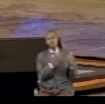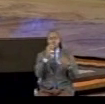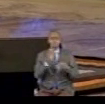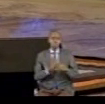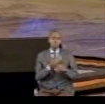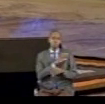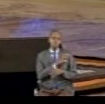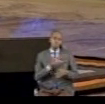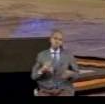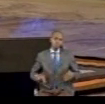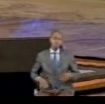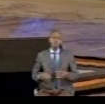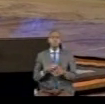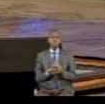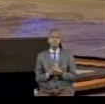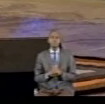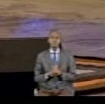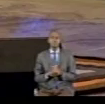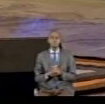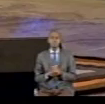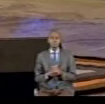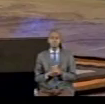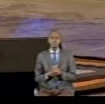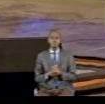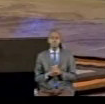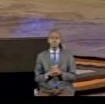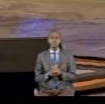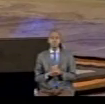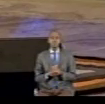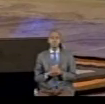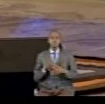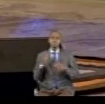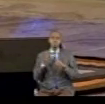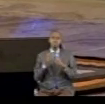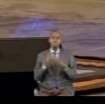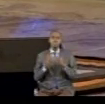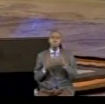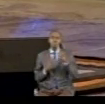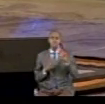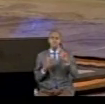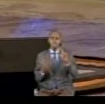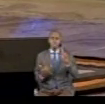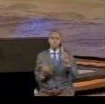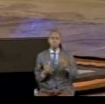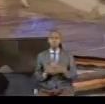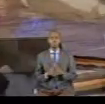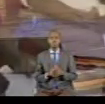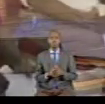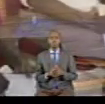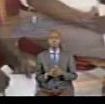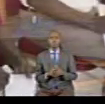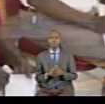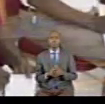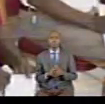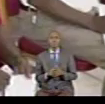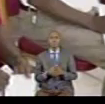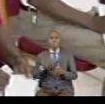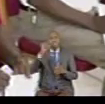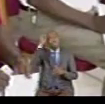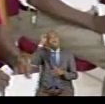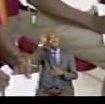with unwavering trust. Point number one now is conquering